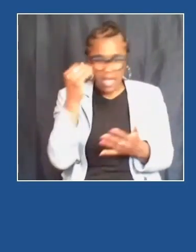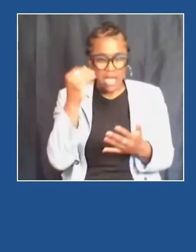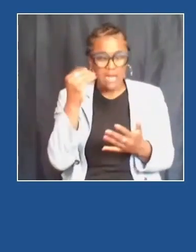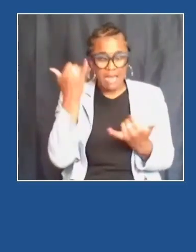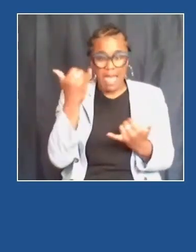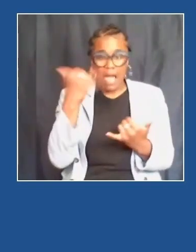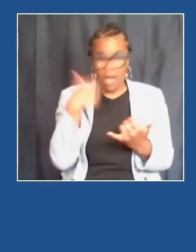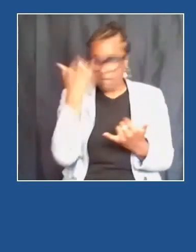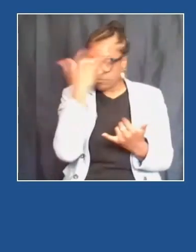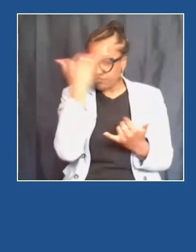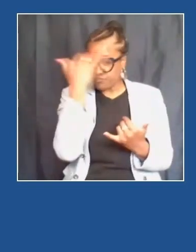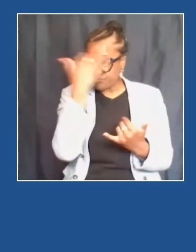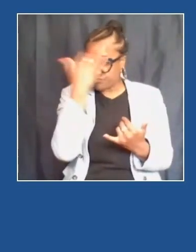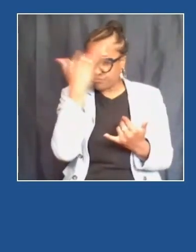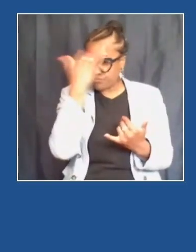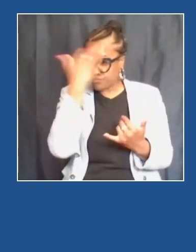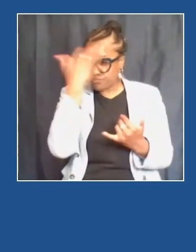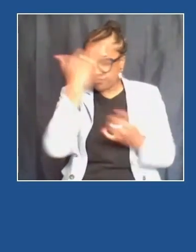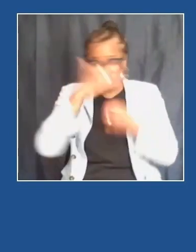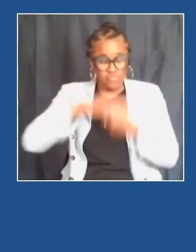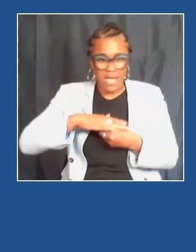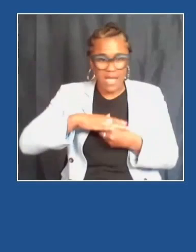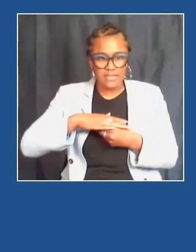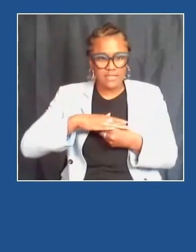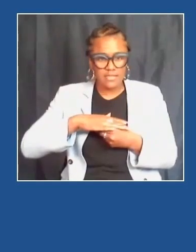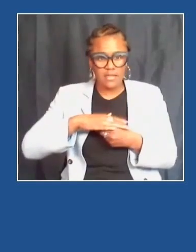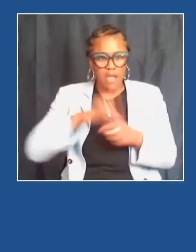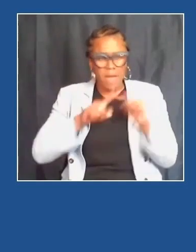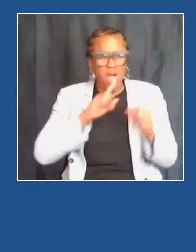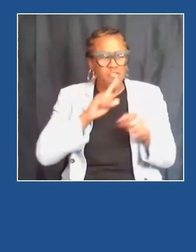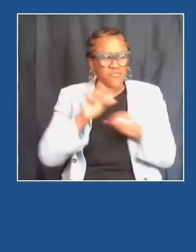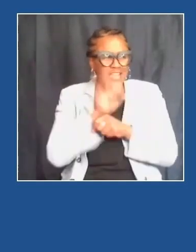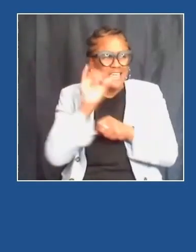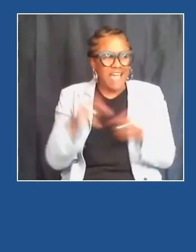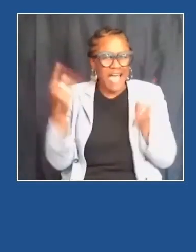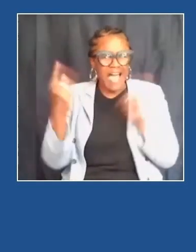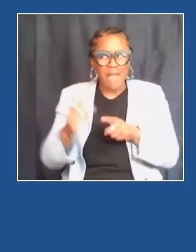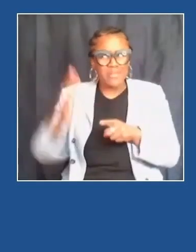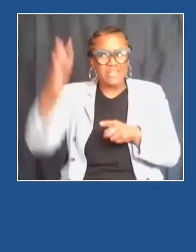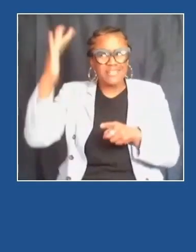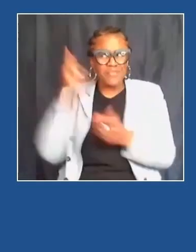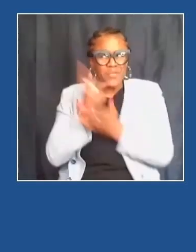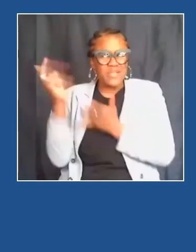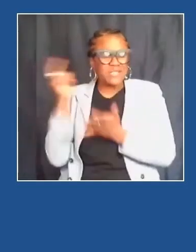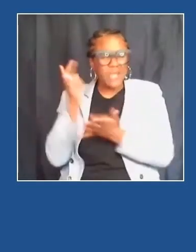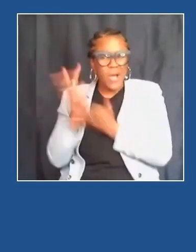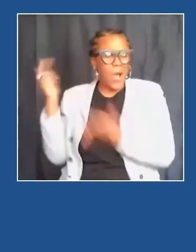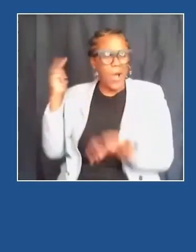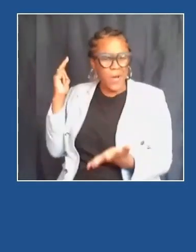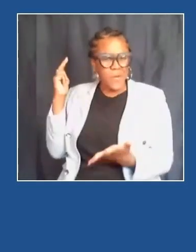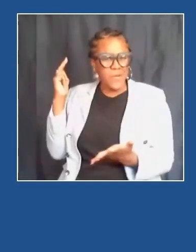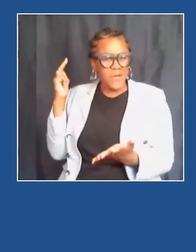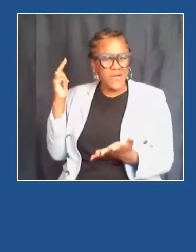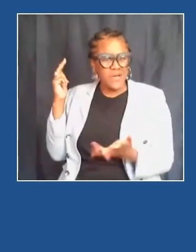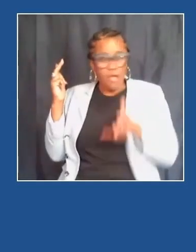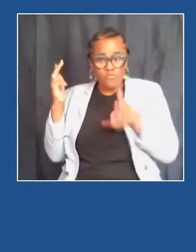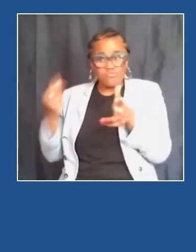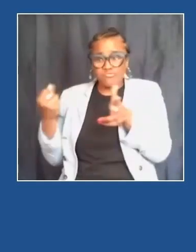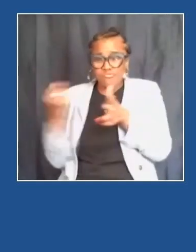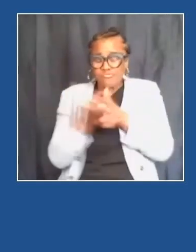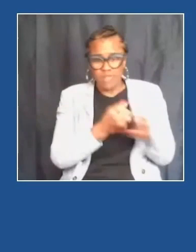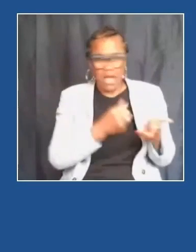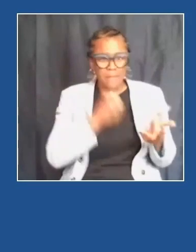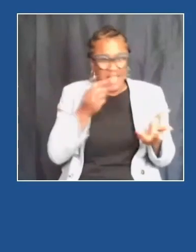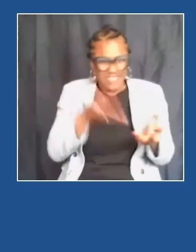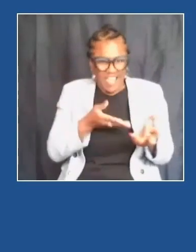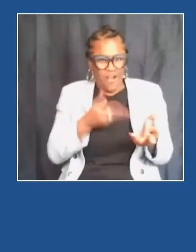distress. But in fact, that happened weeks ago, and I'm perfectly safe right now. Maybe I'm in my house